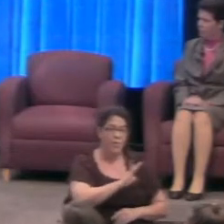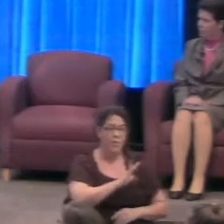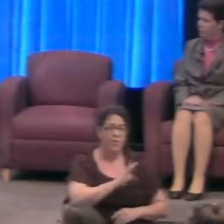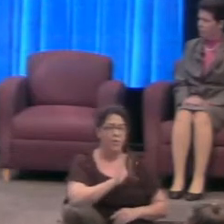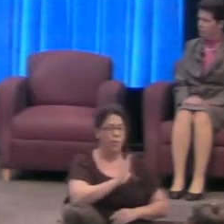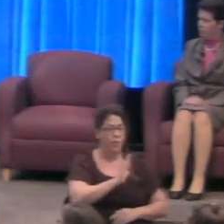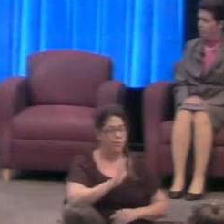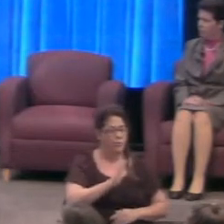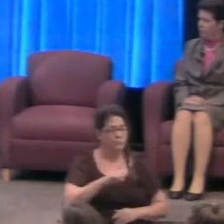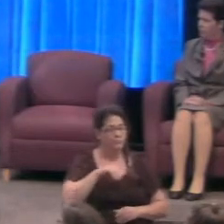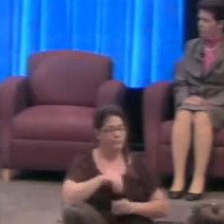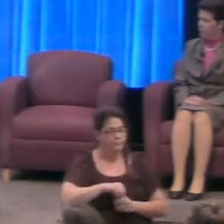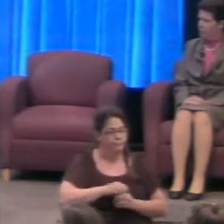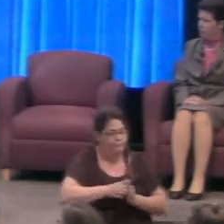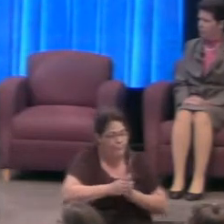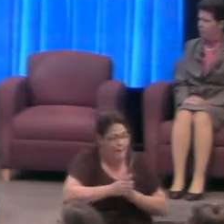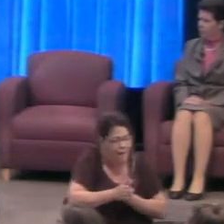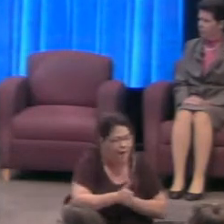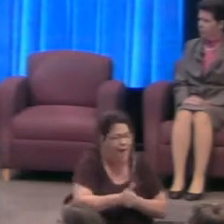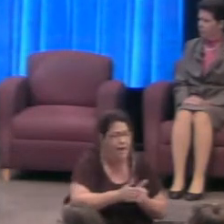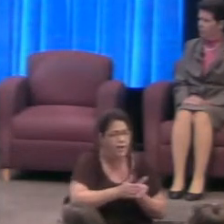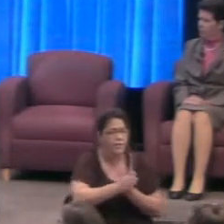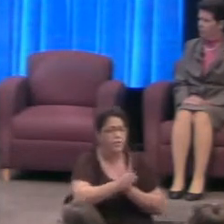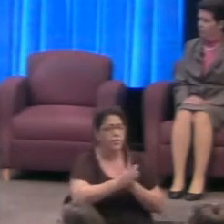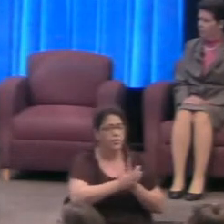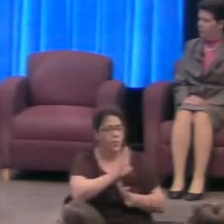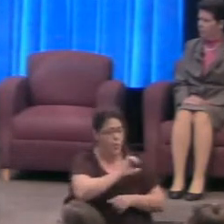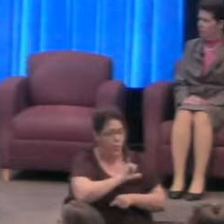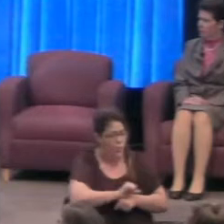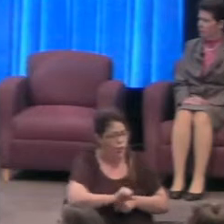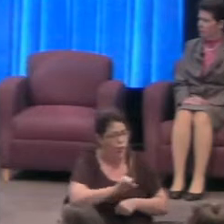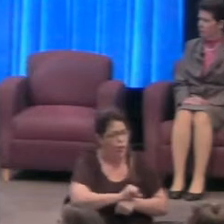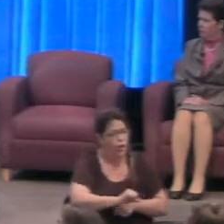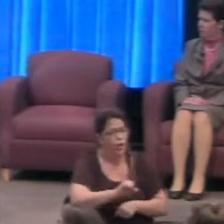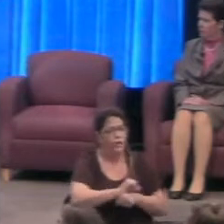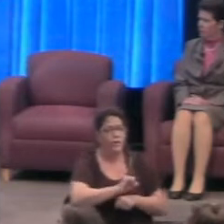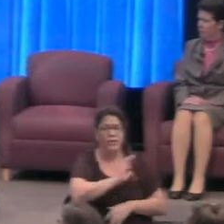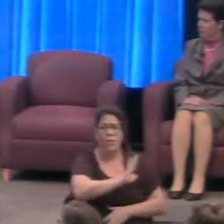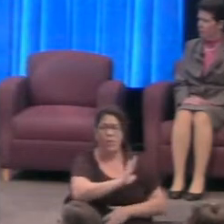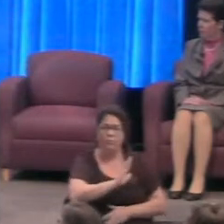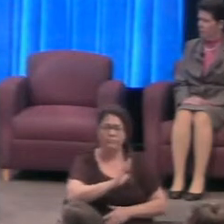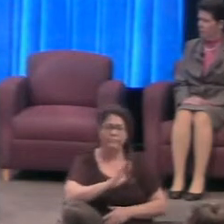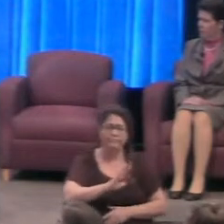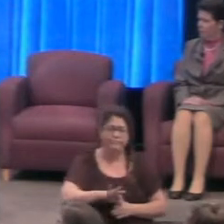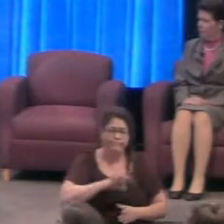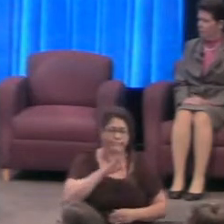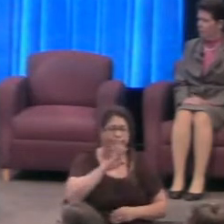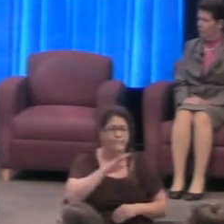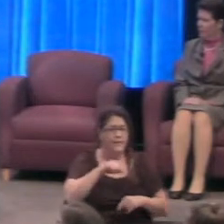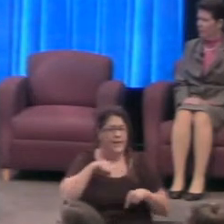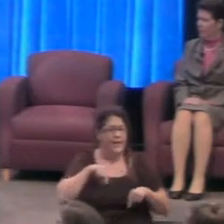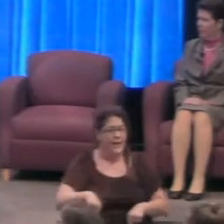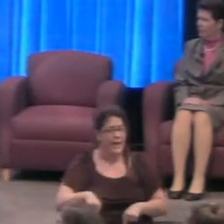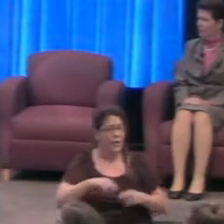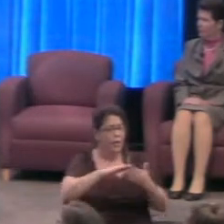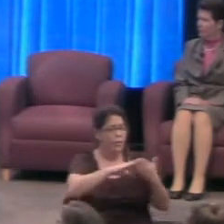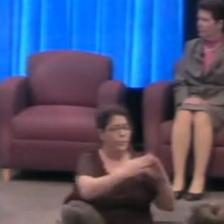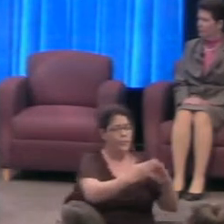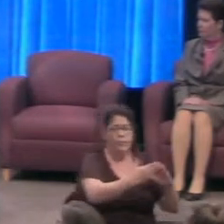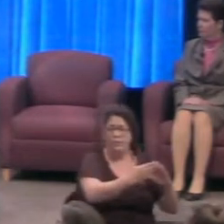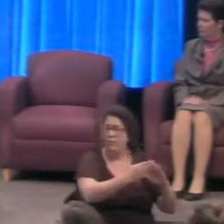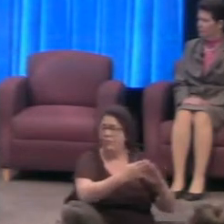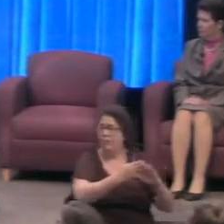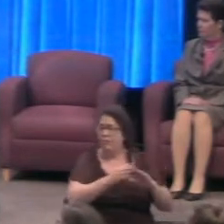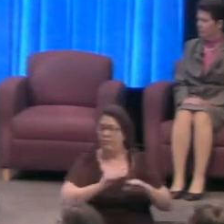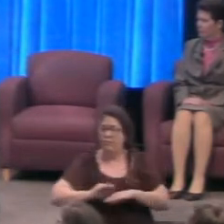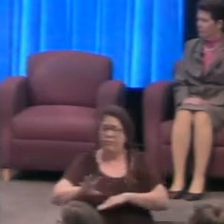pedigree, your passion, your body of work on campus and in the community,